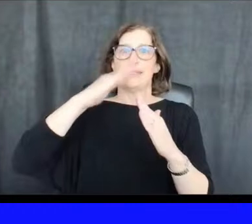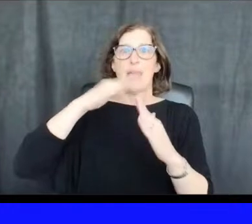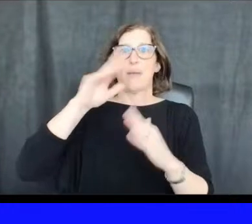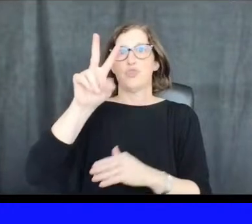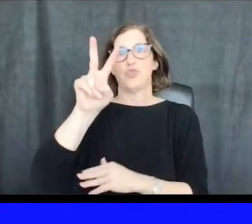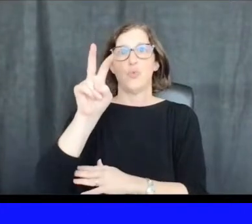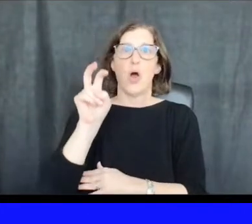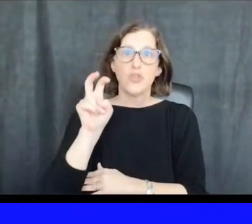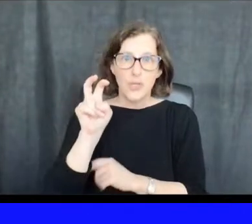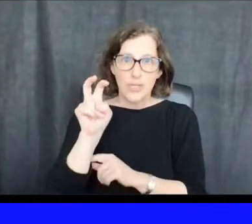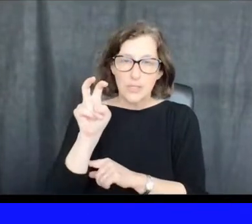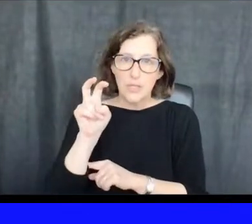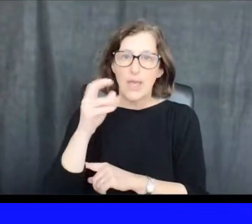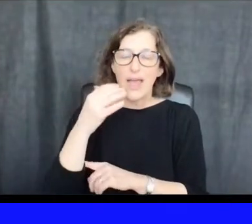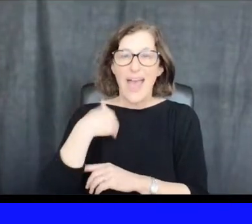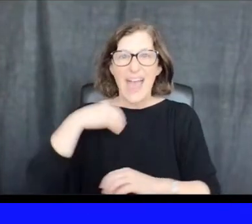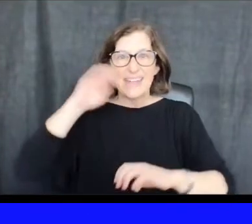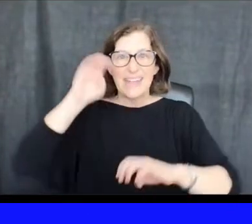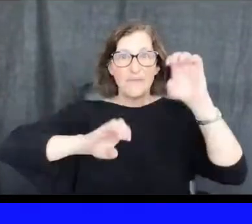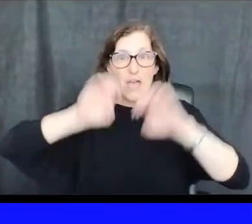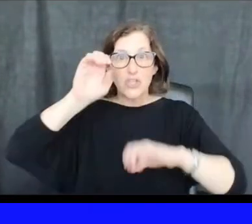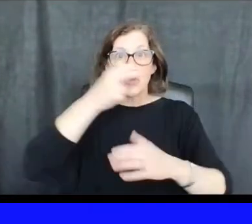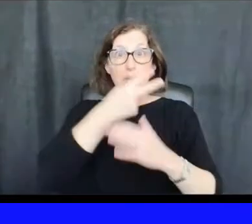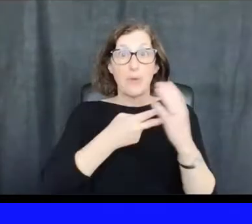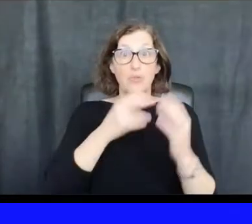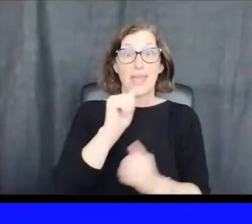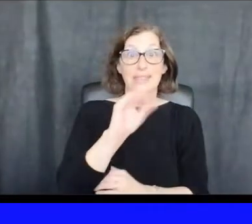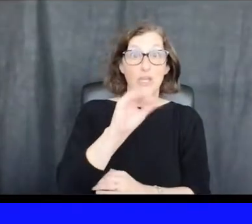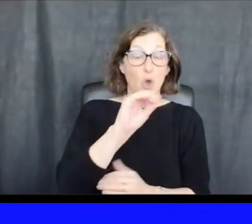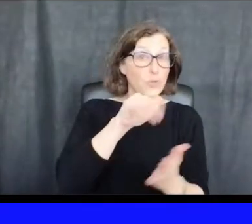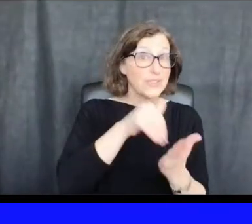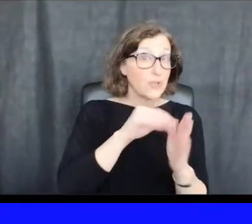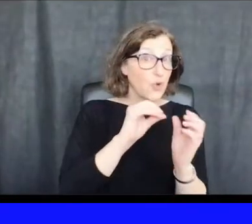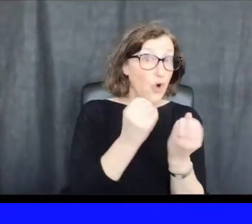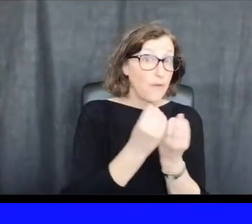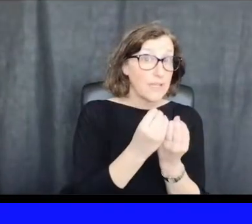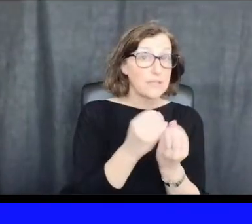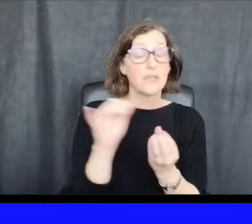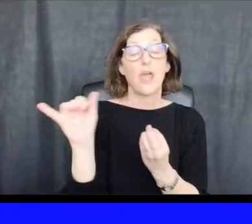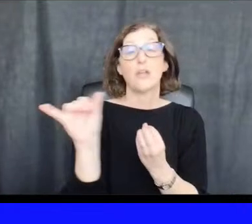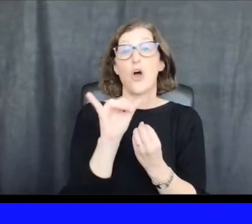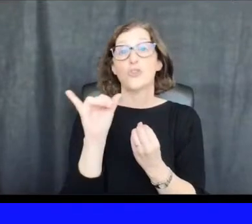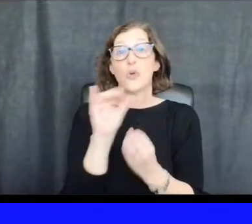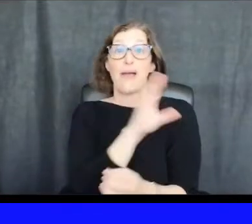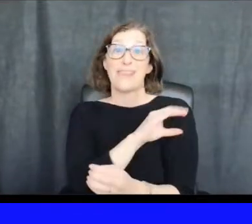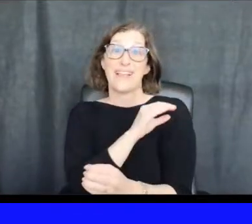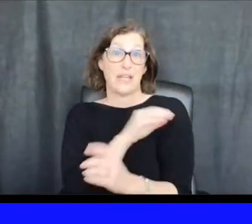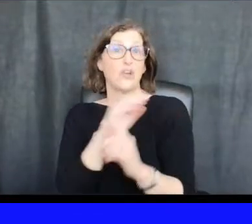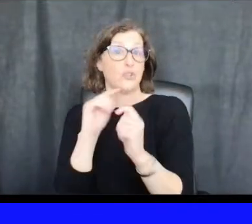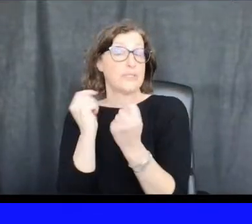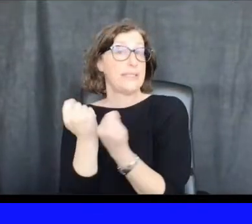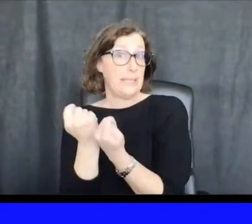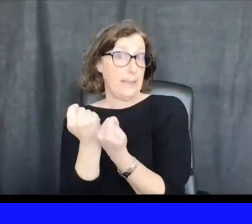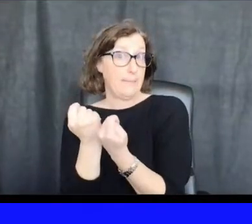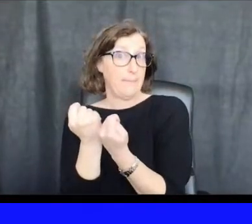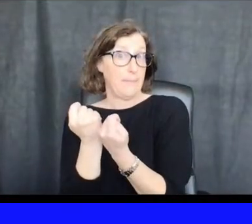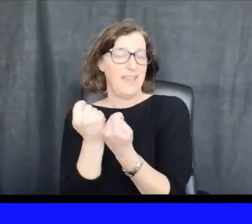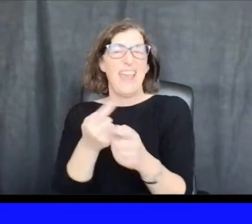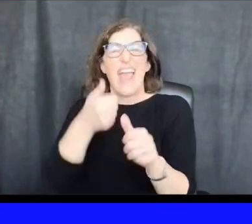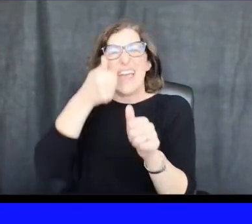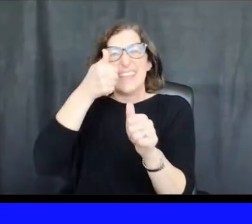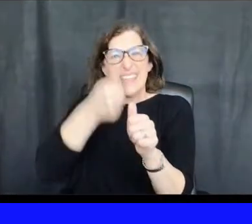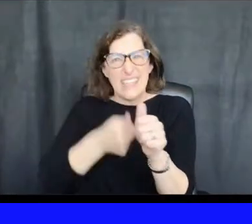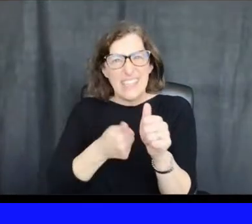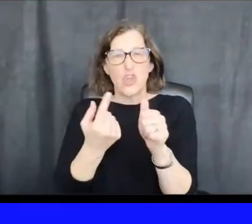fourth quarter of this year. Very fortunate timing for us. The public health core is made up of community health workers formerly